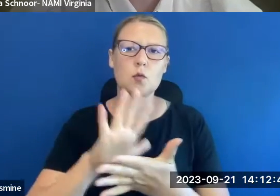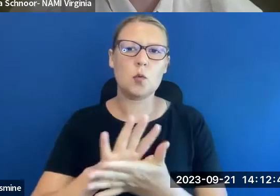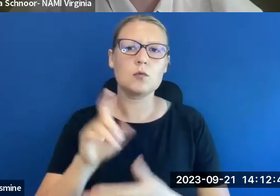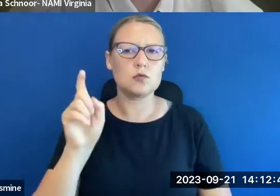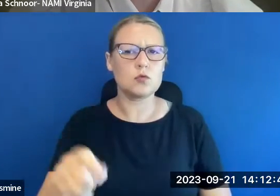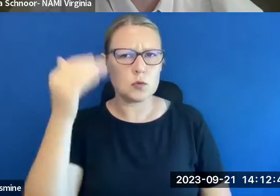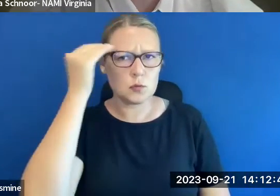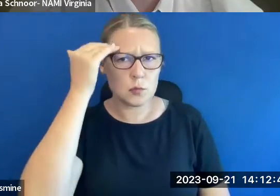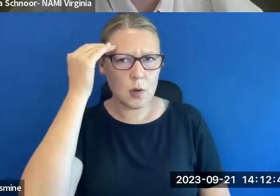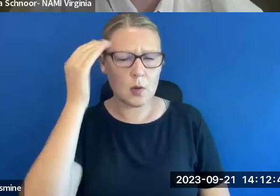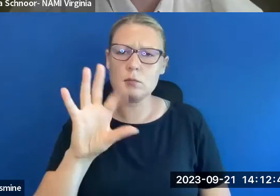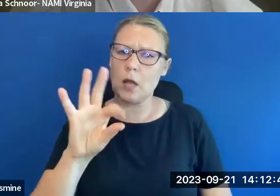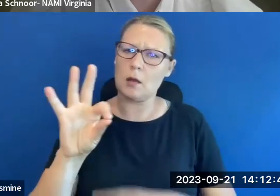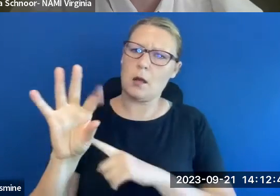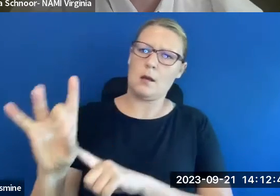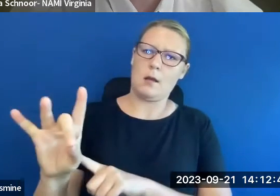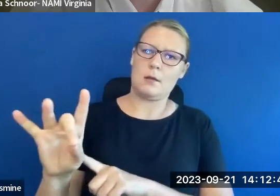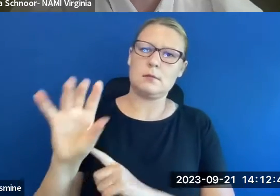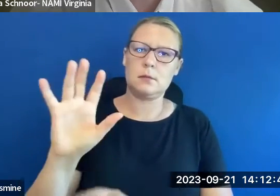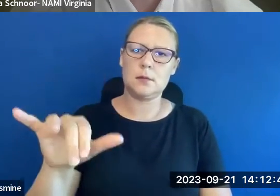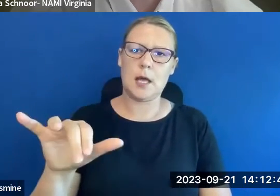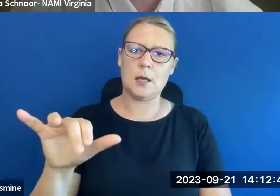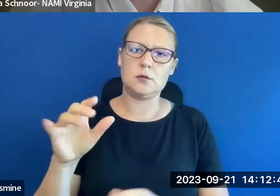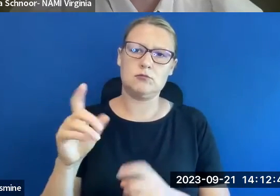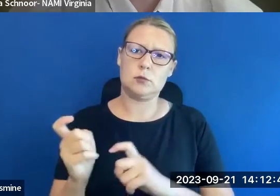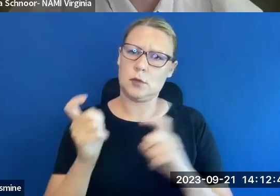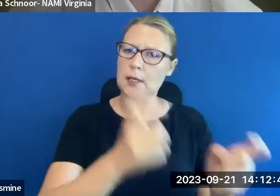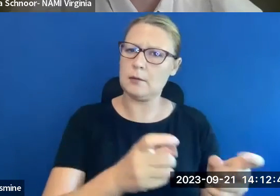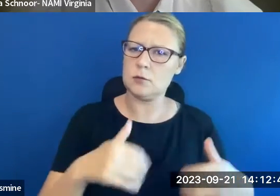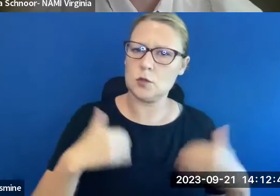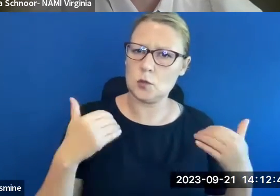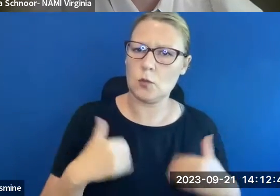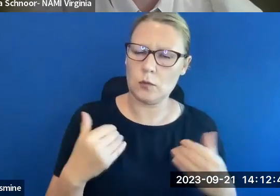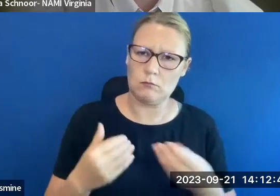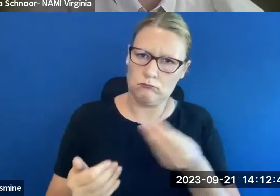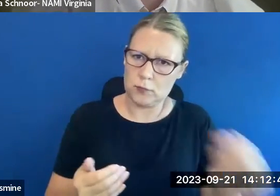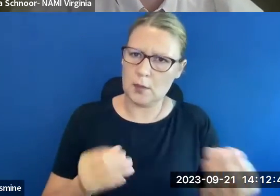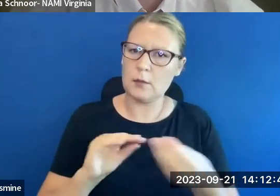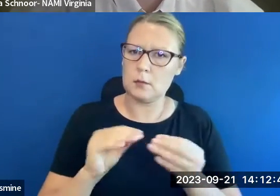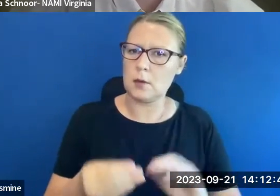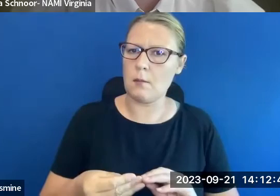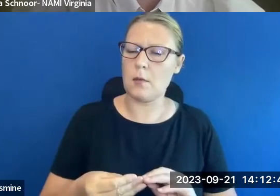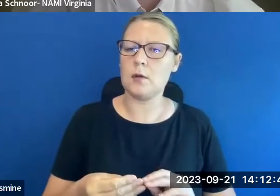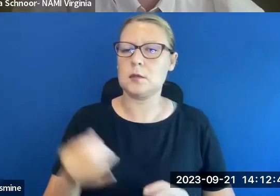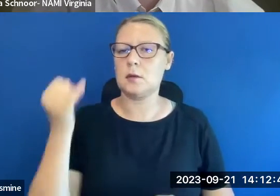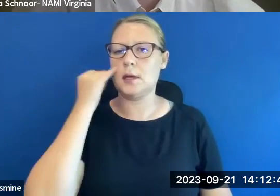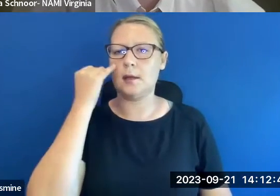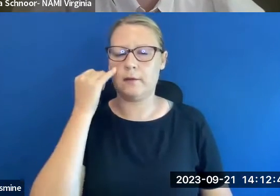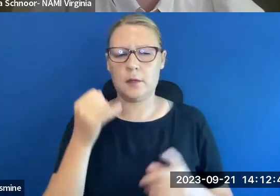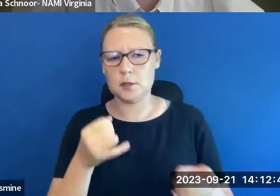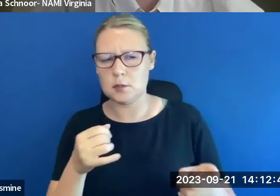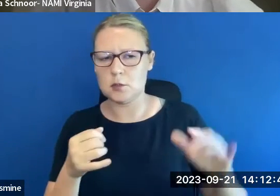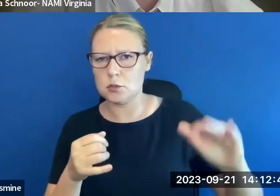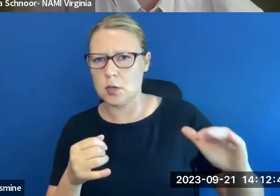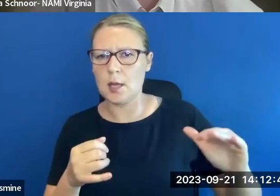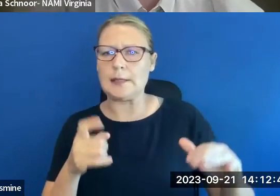hotline to share with their young youth around them. So that way, if they did feel like there was a child who maybe